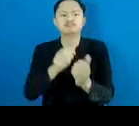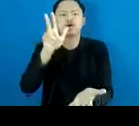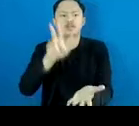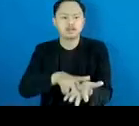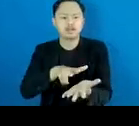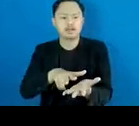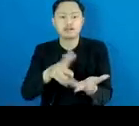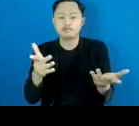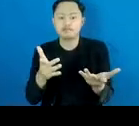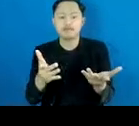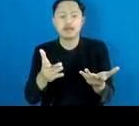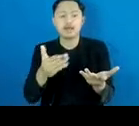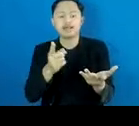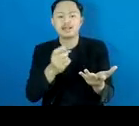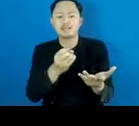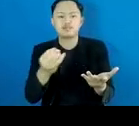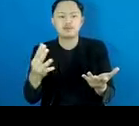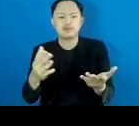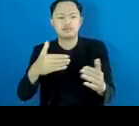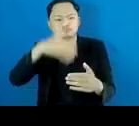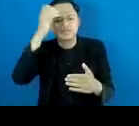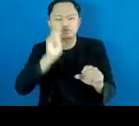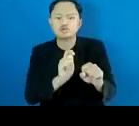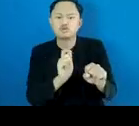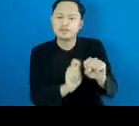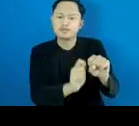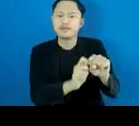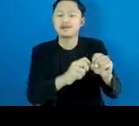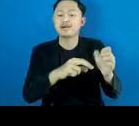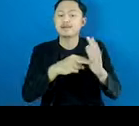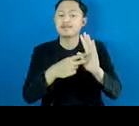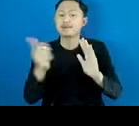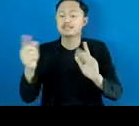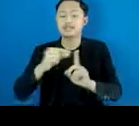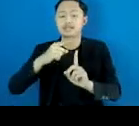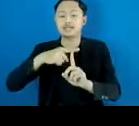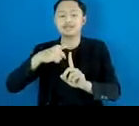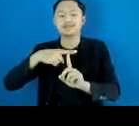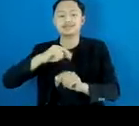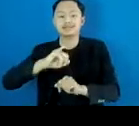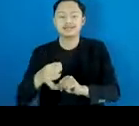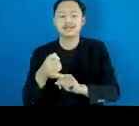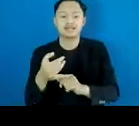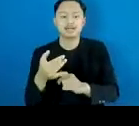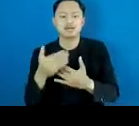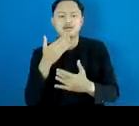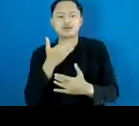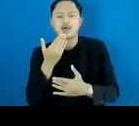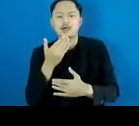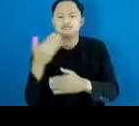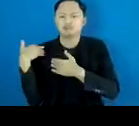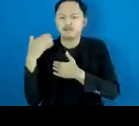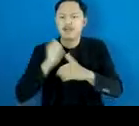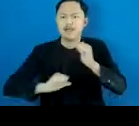for purchasing the buses and maintaining the buses. So in this way, TransJakarta has to play a much more active role as compared to the